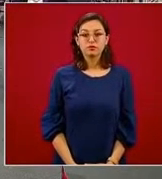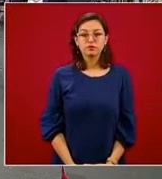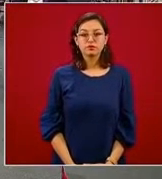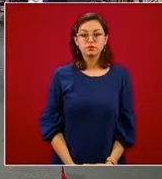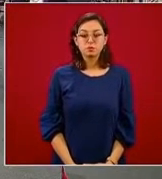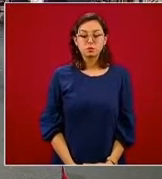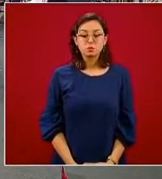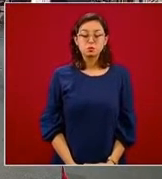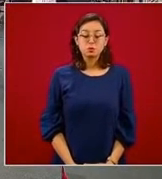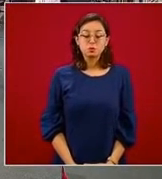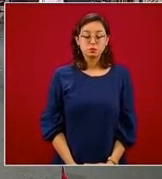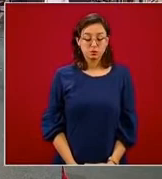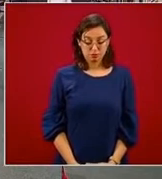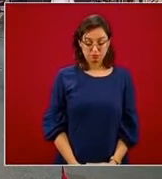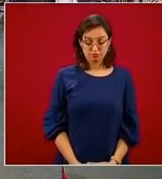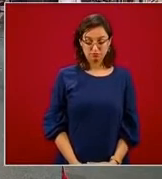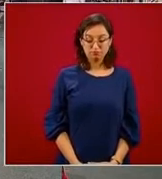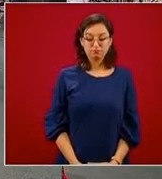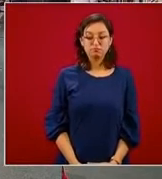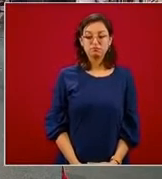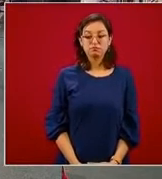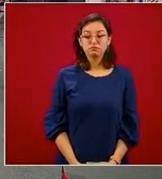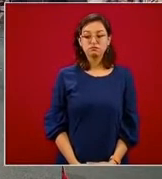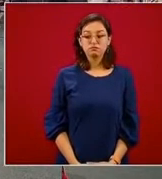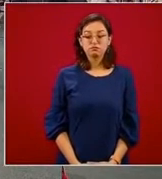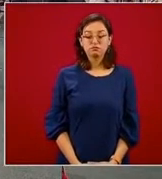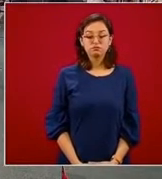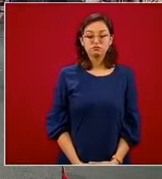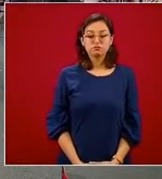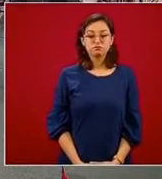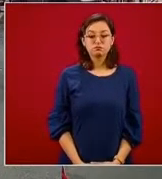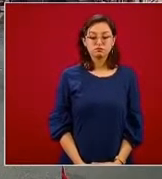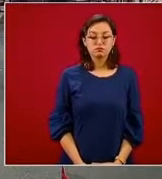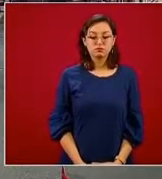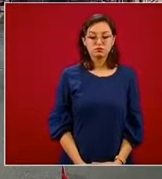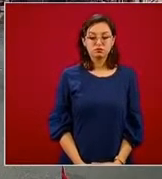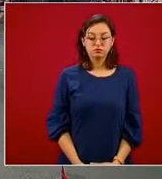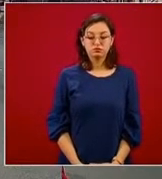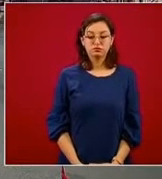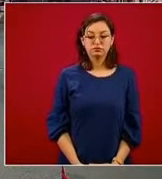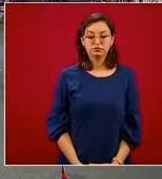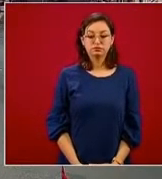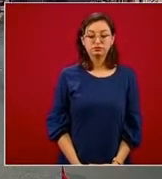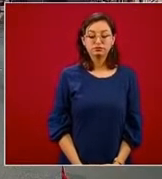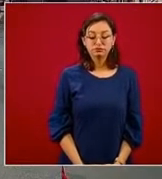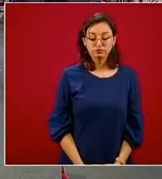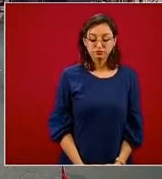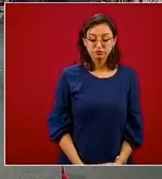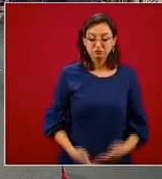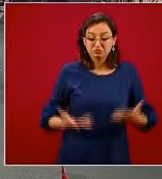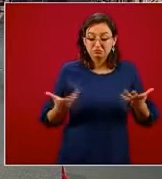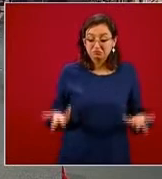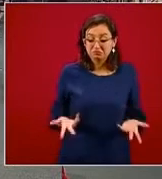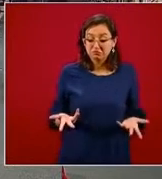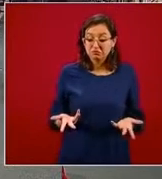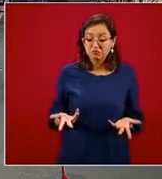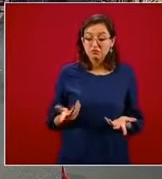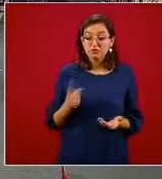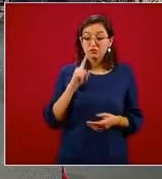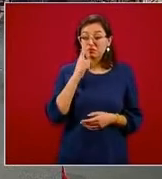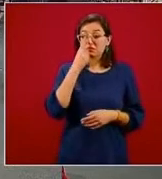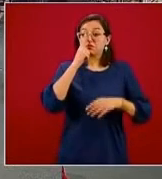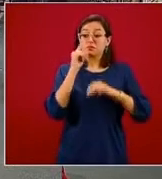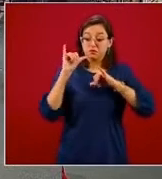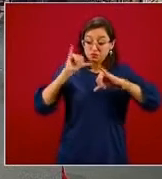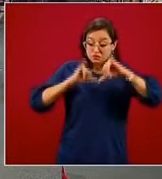And so, should people who have enough money to get the test get tested? Well, the usefulness of taking